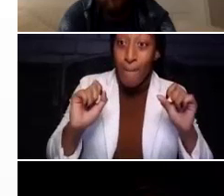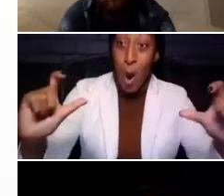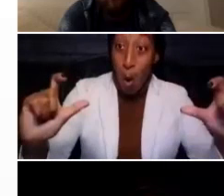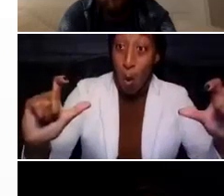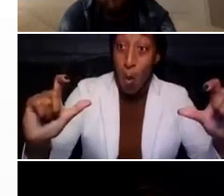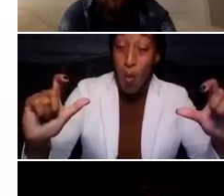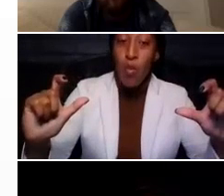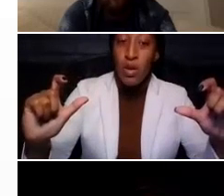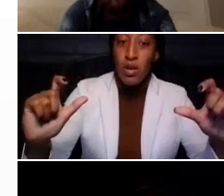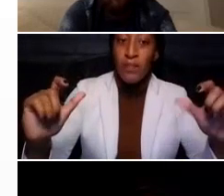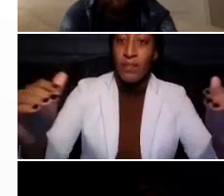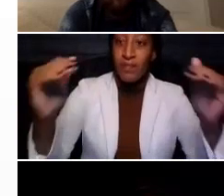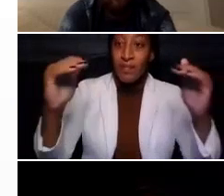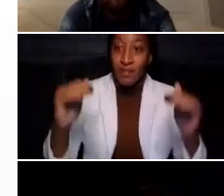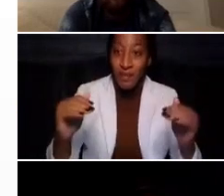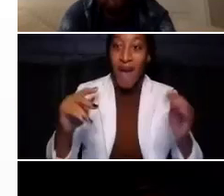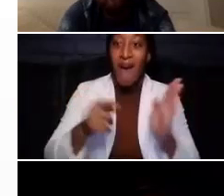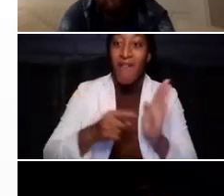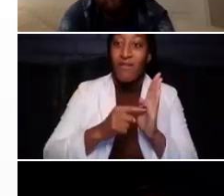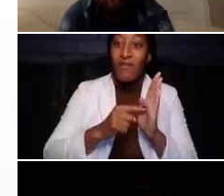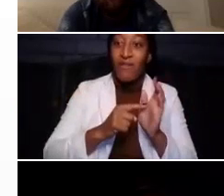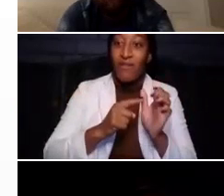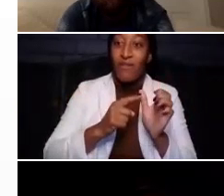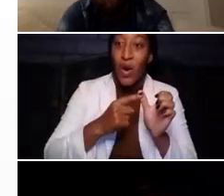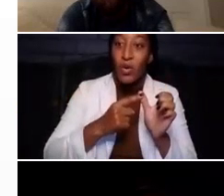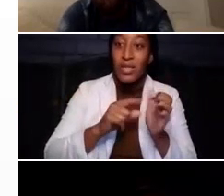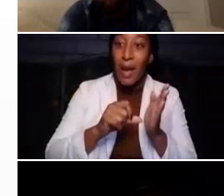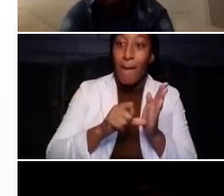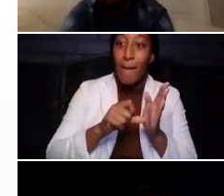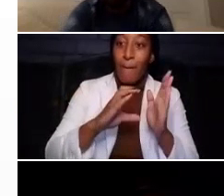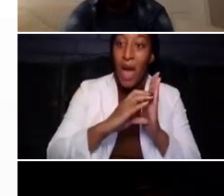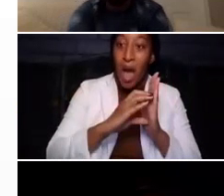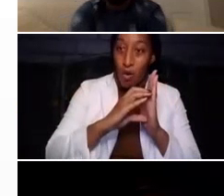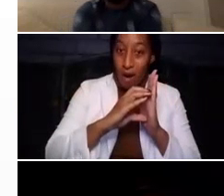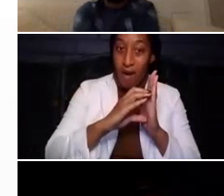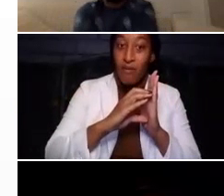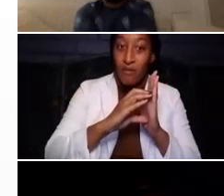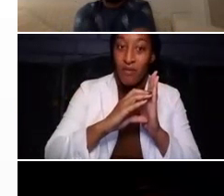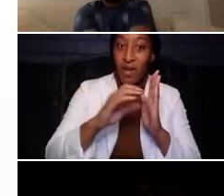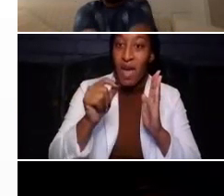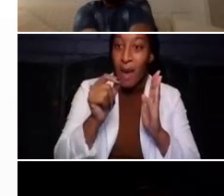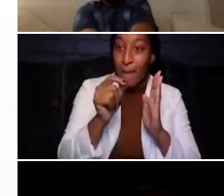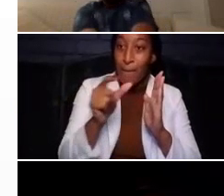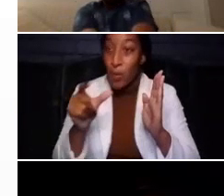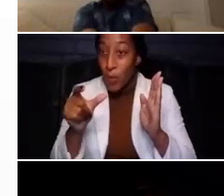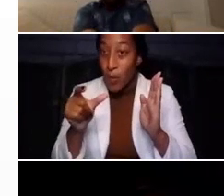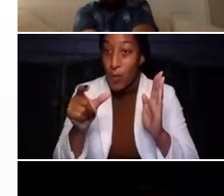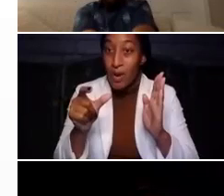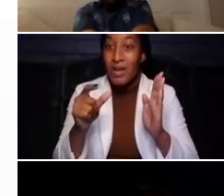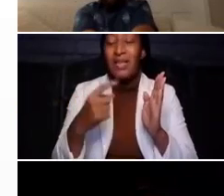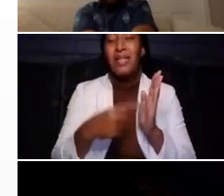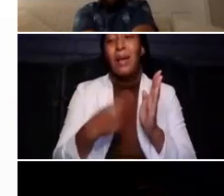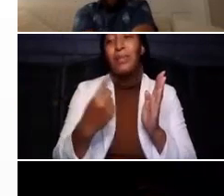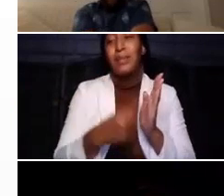starts immediately after that, right? There's no extra space. You know, like sometimes students put like triple spacing